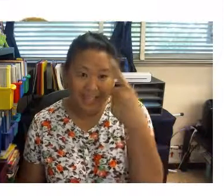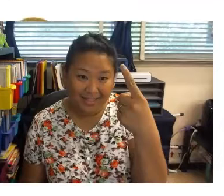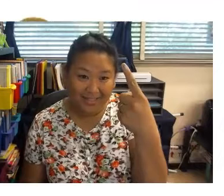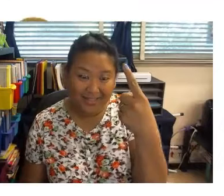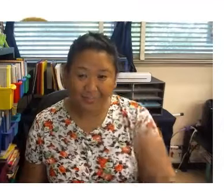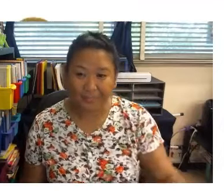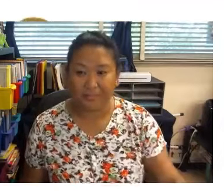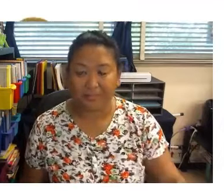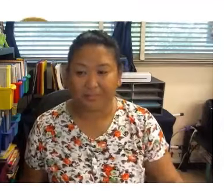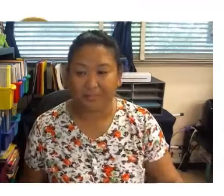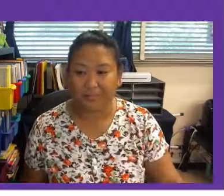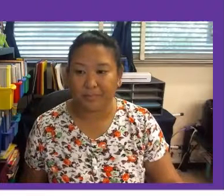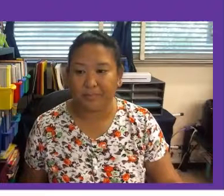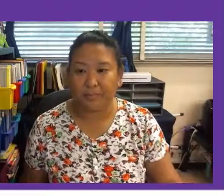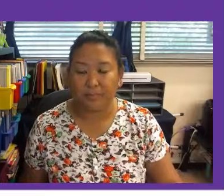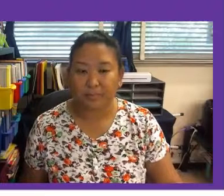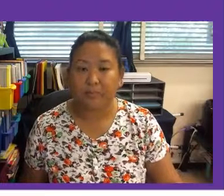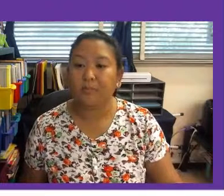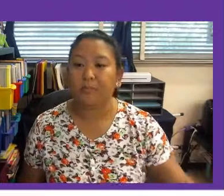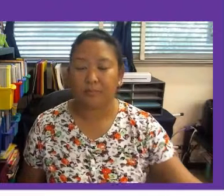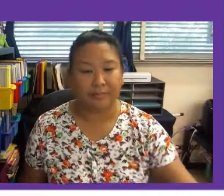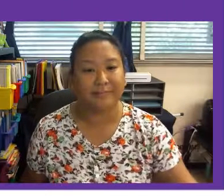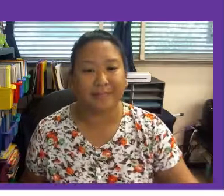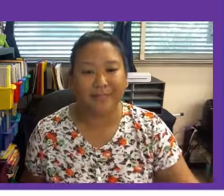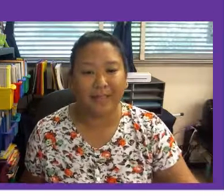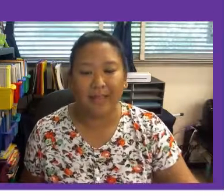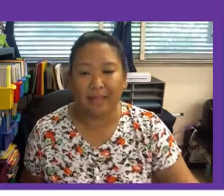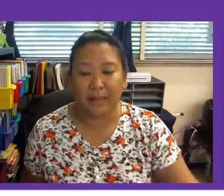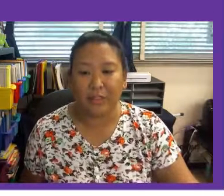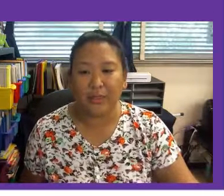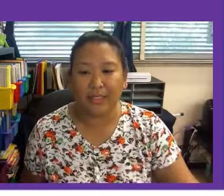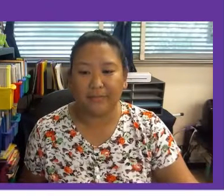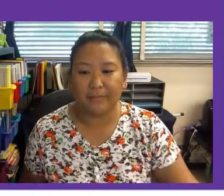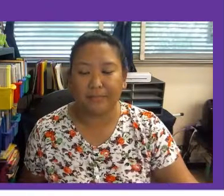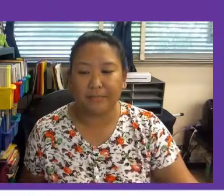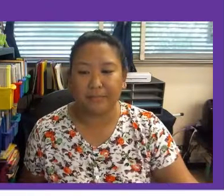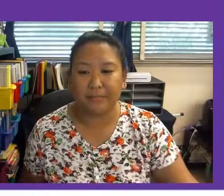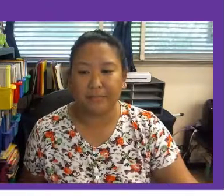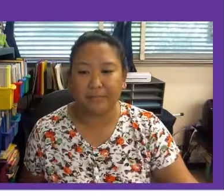and cents. That was Unit 7.